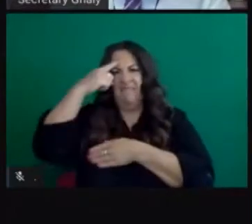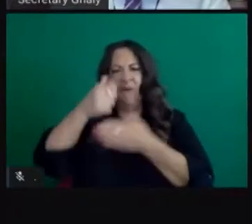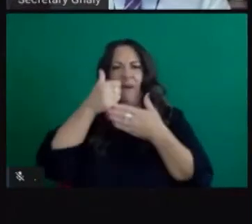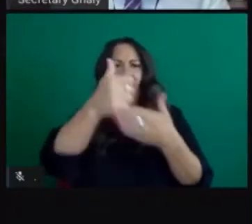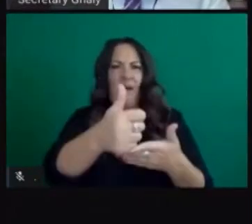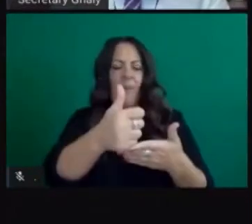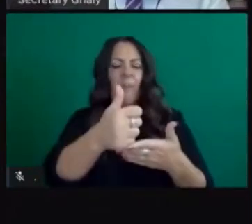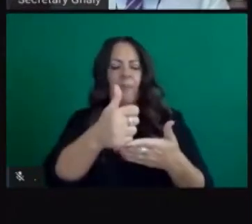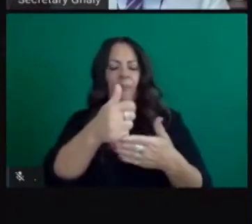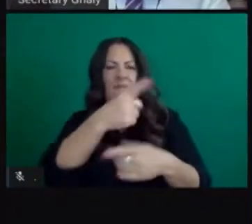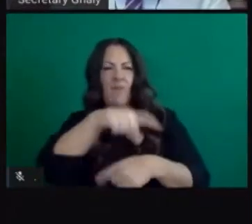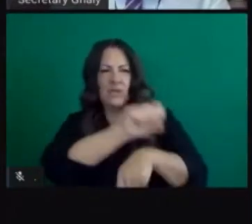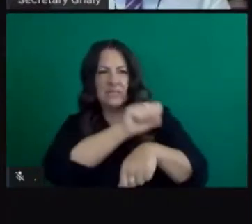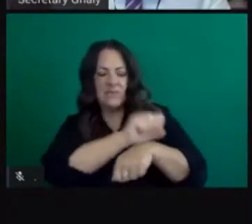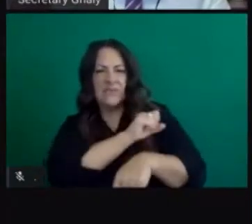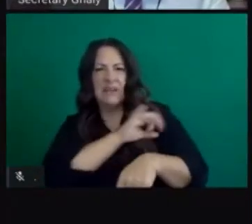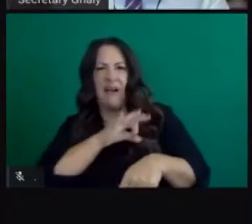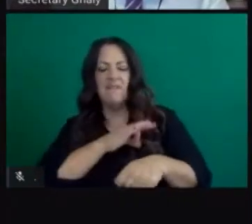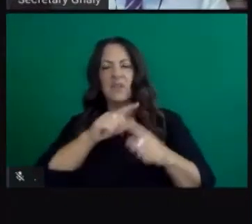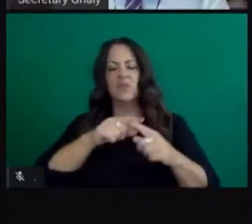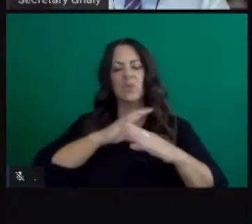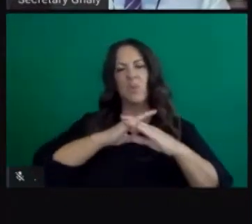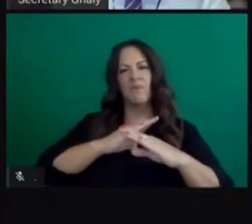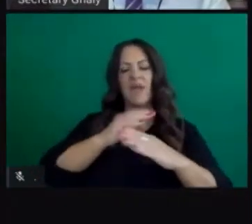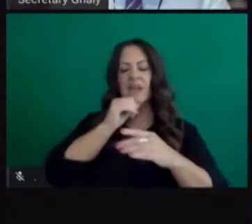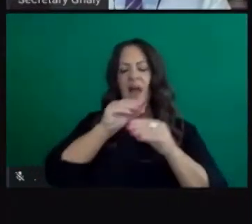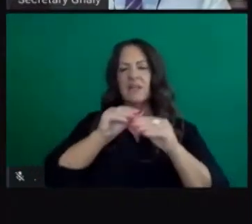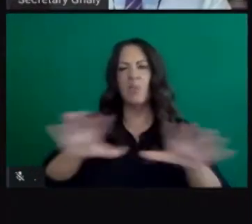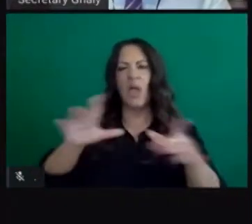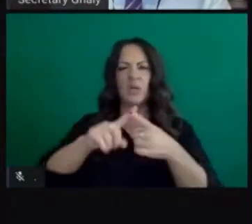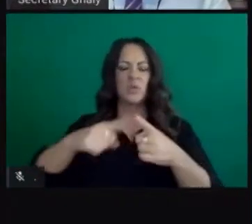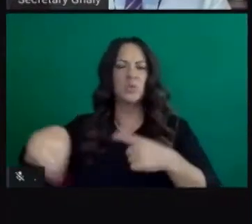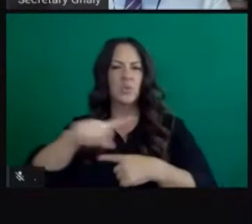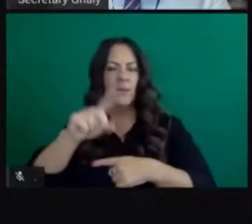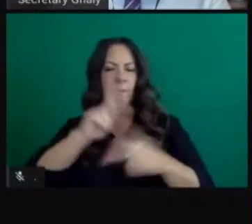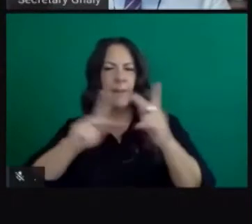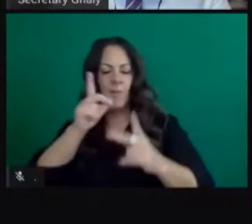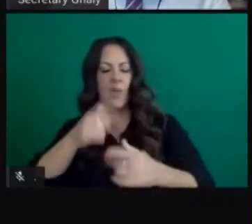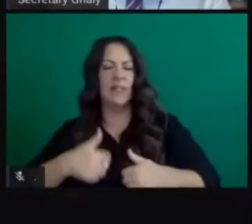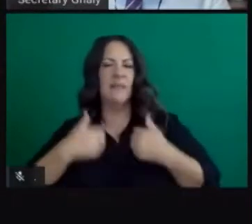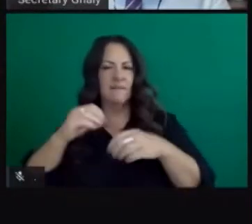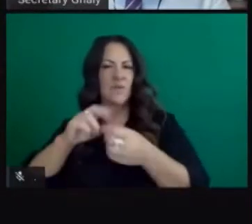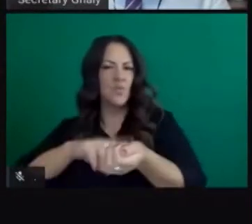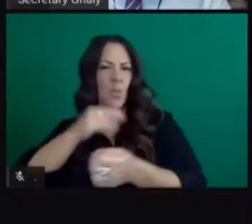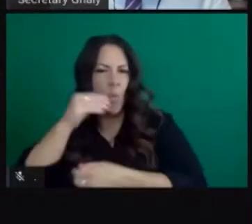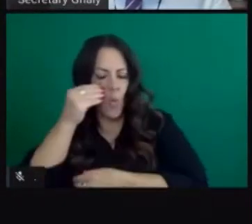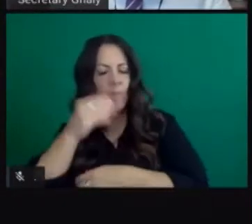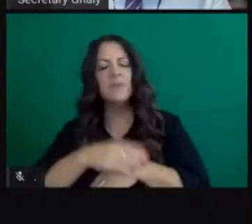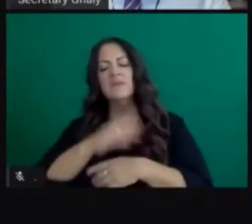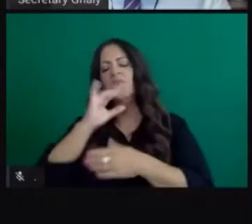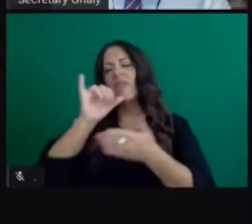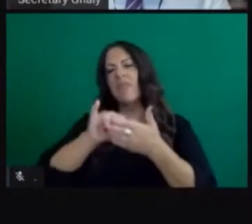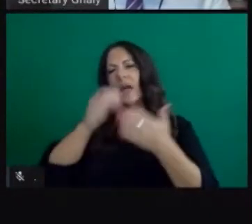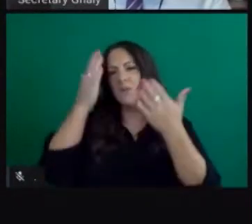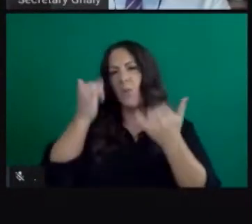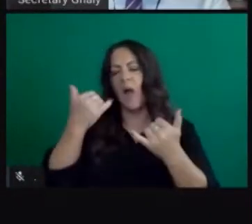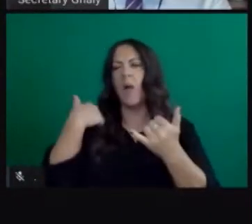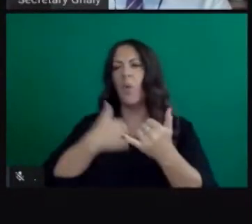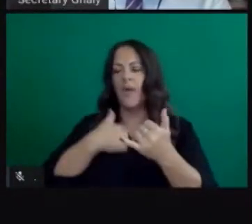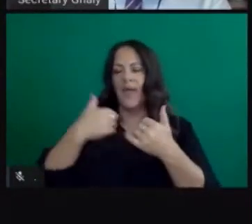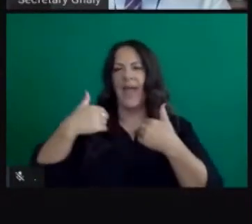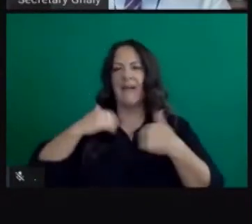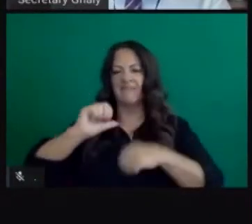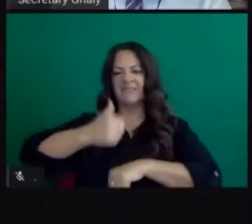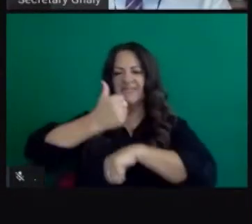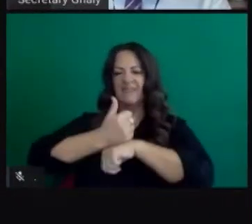others, including improving our staffing and allowing us to put together support teams of